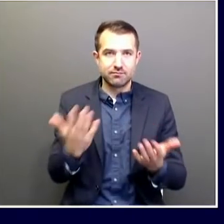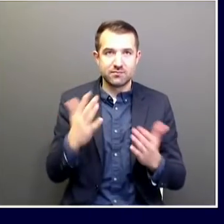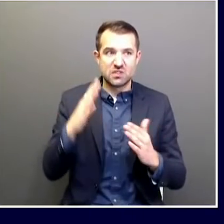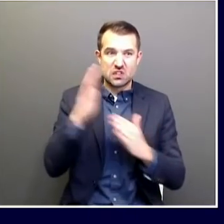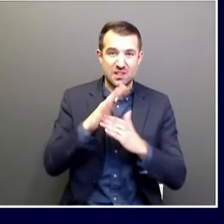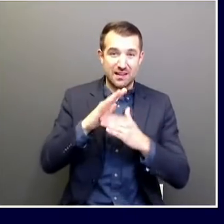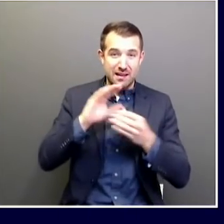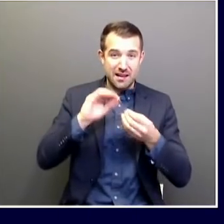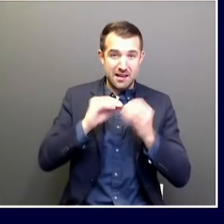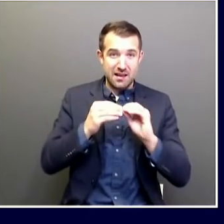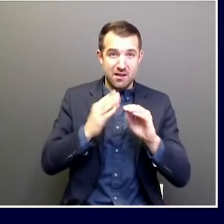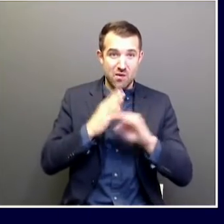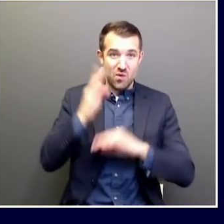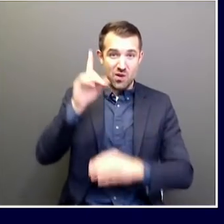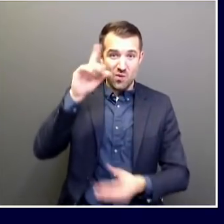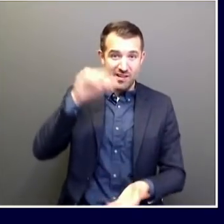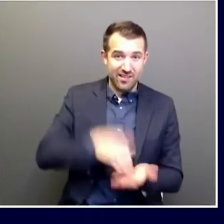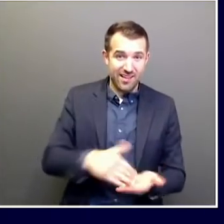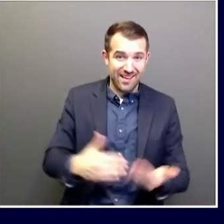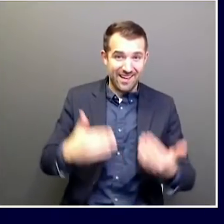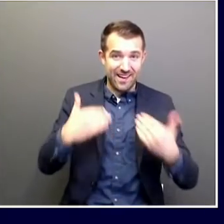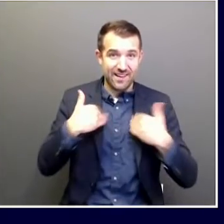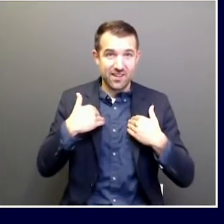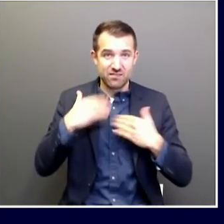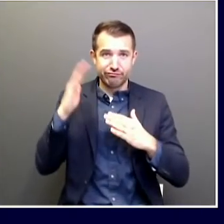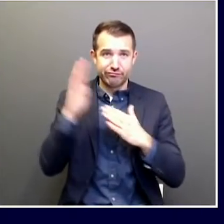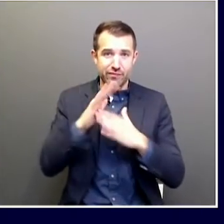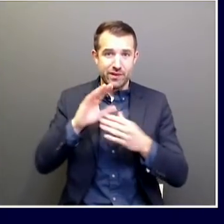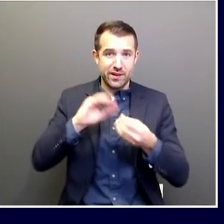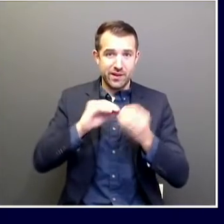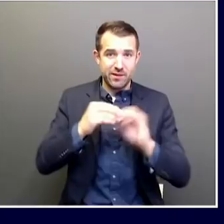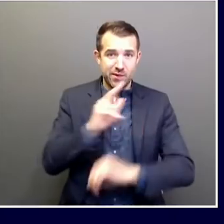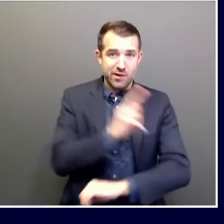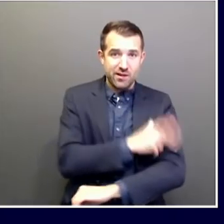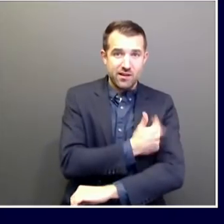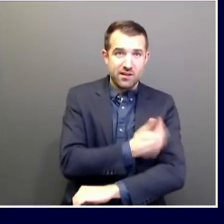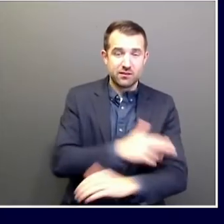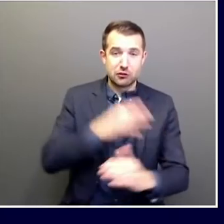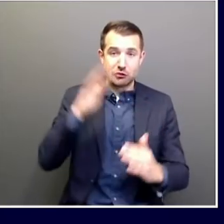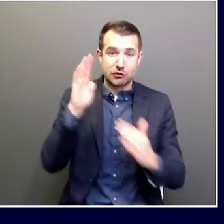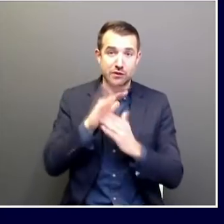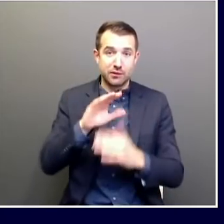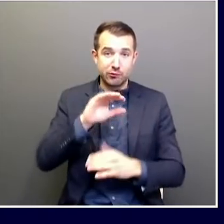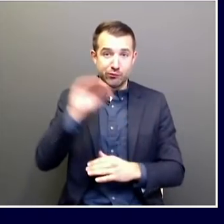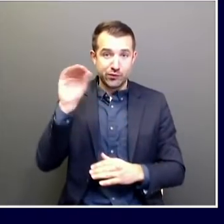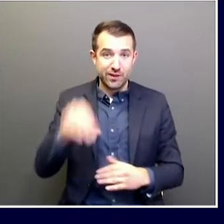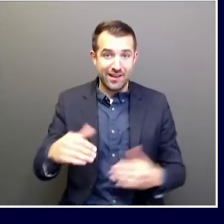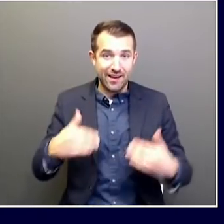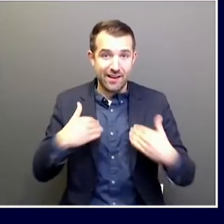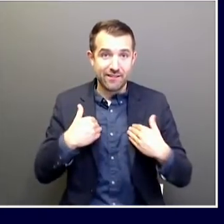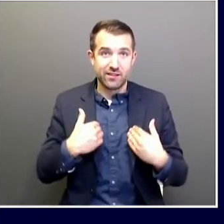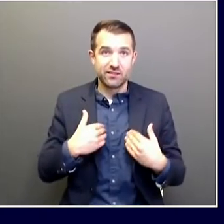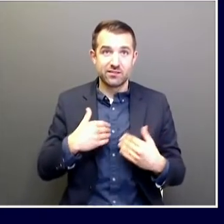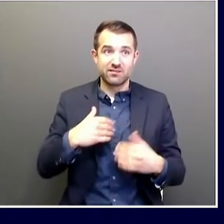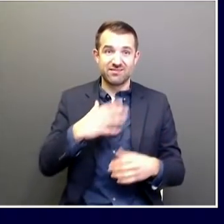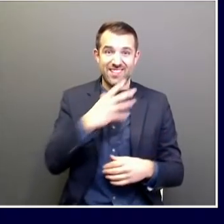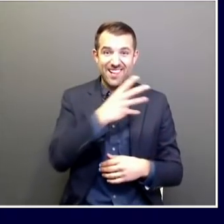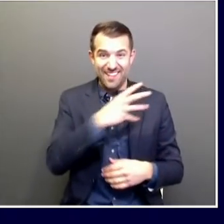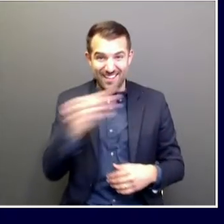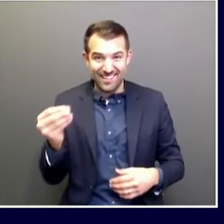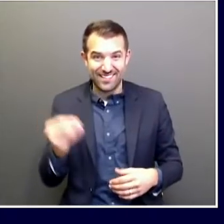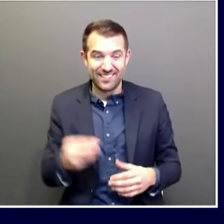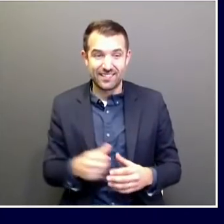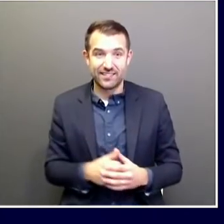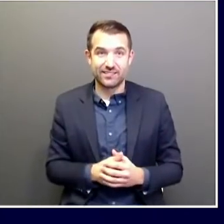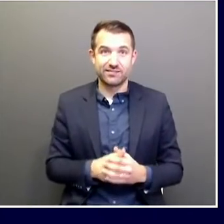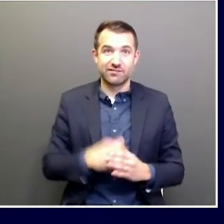of people in the hospital that we've ever had, the highest positivity rate that we've ever logged, and Maine CDC received the highest